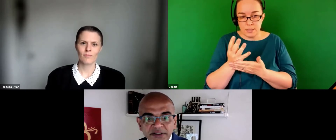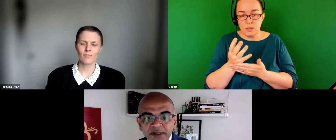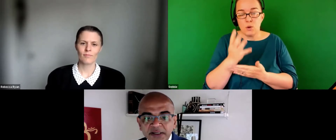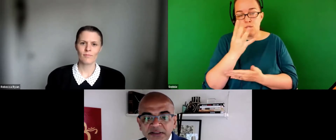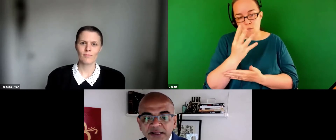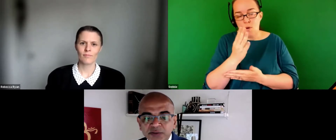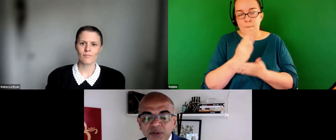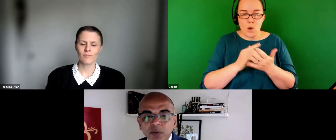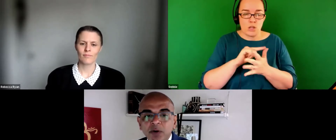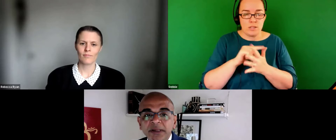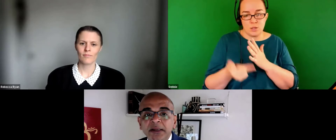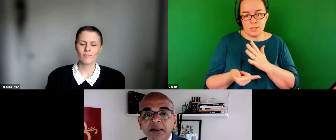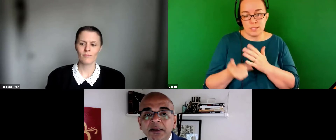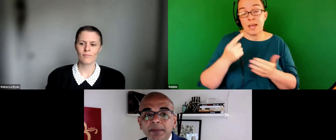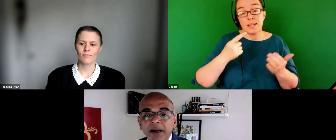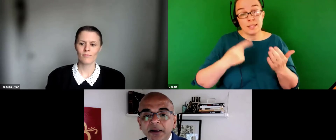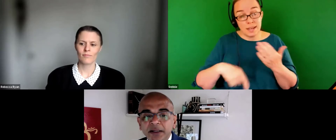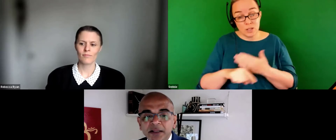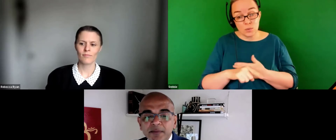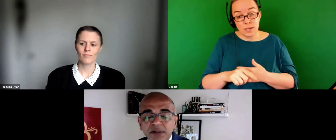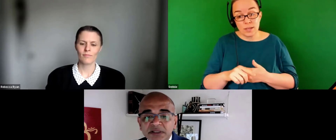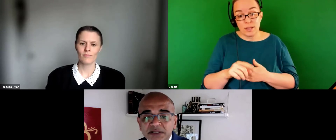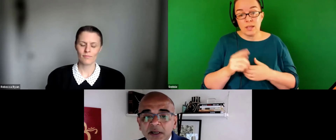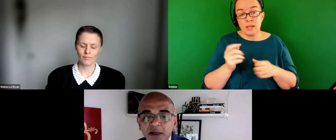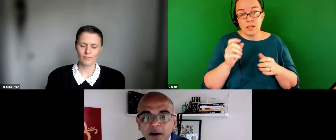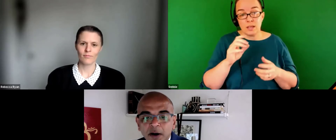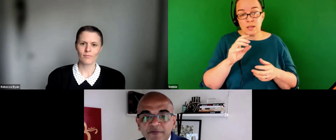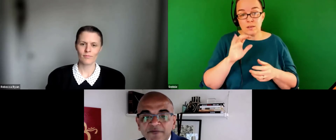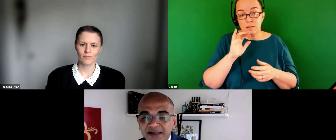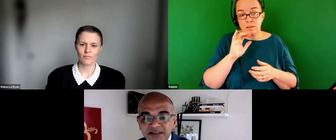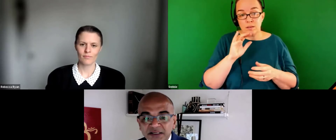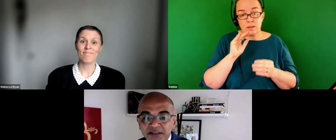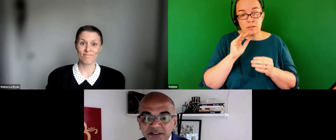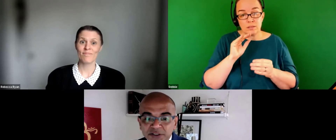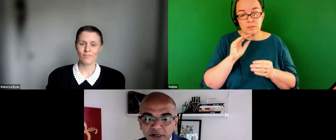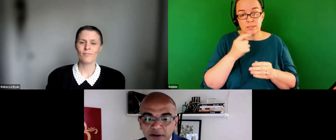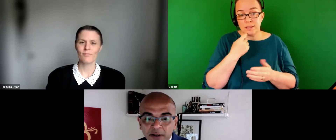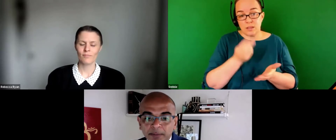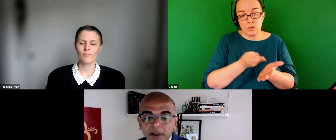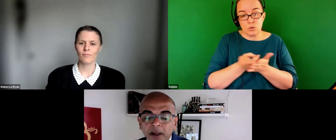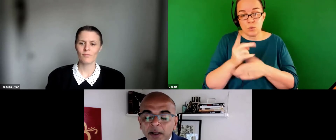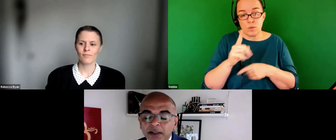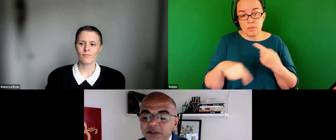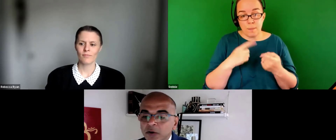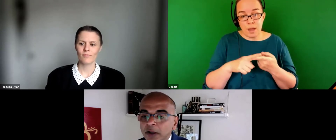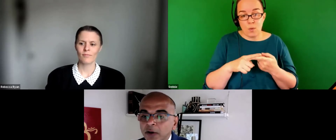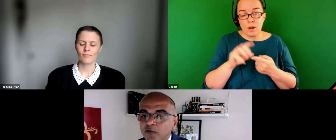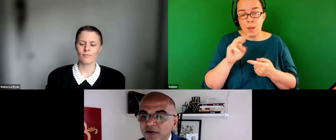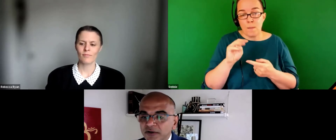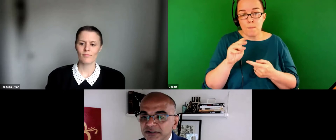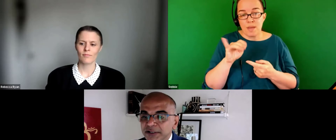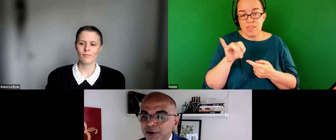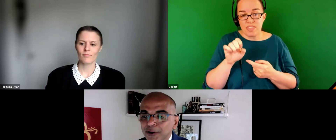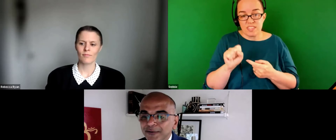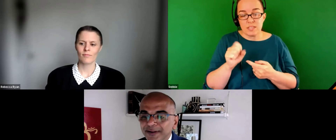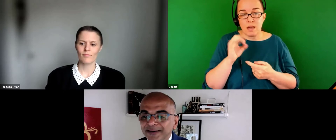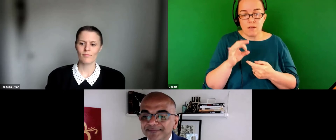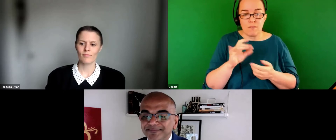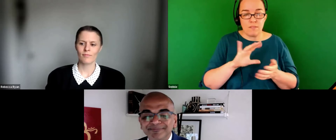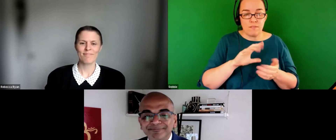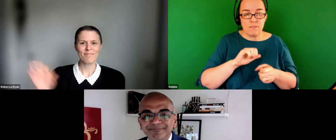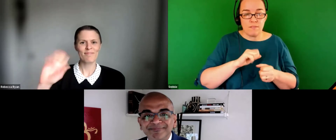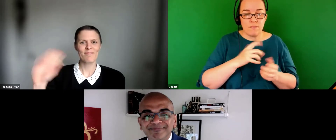four-part series. Next week, we'll be debunking the myths around vaccines in general. So I look forward to seeing you all over